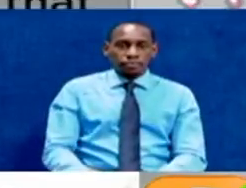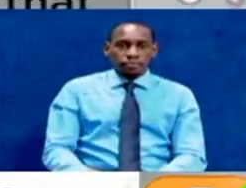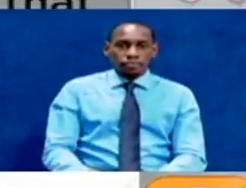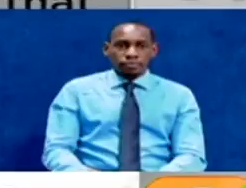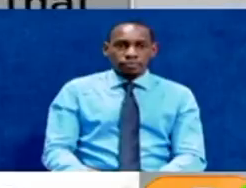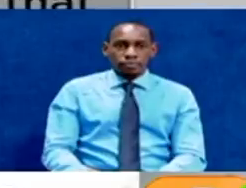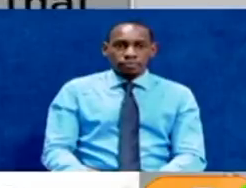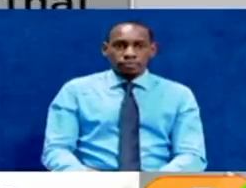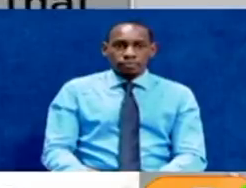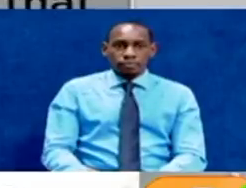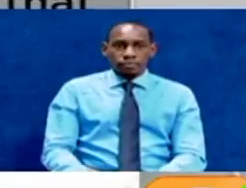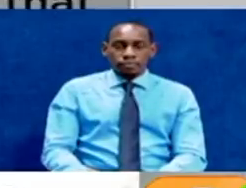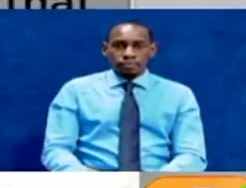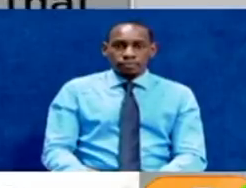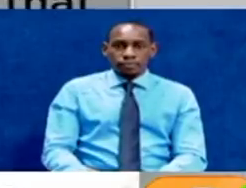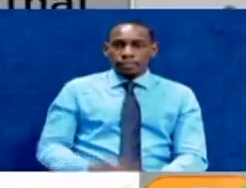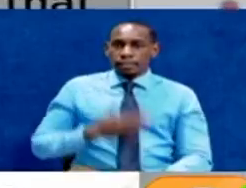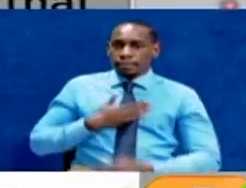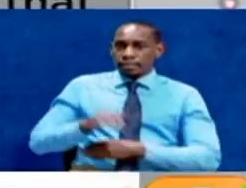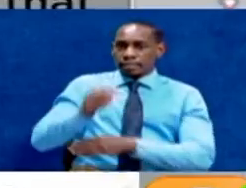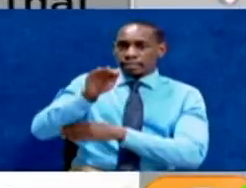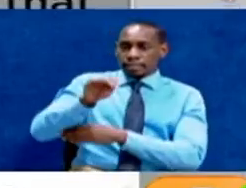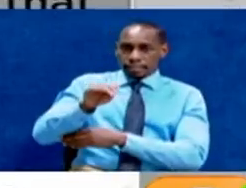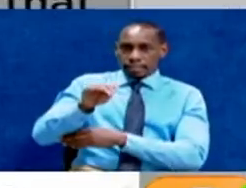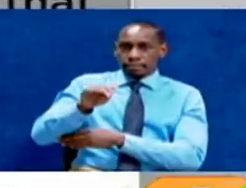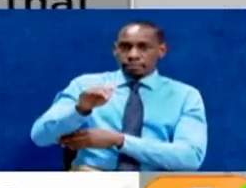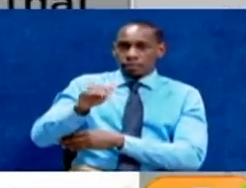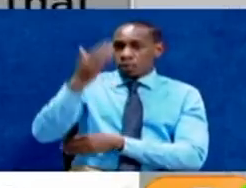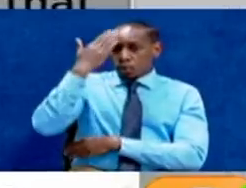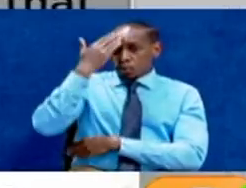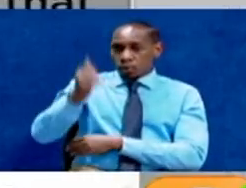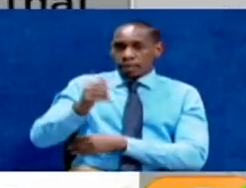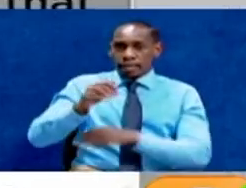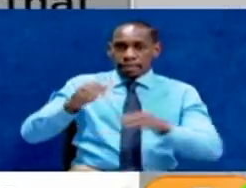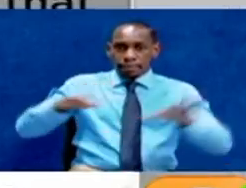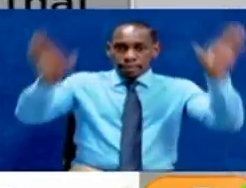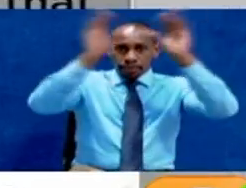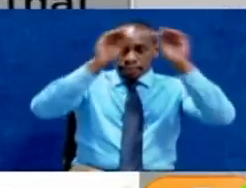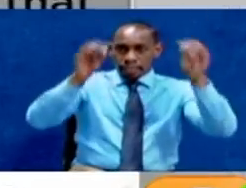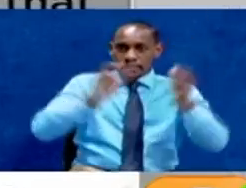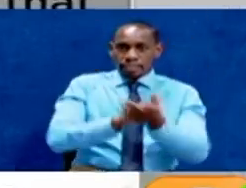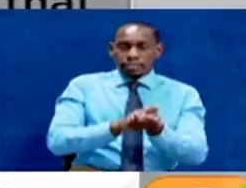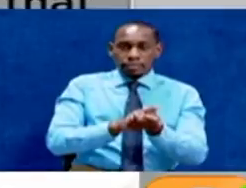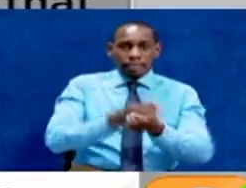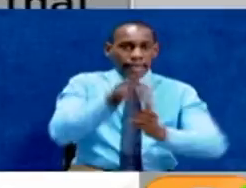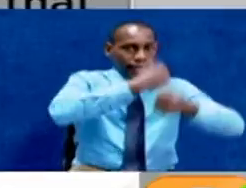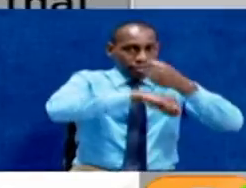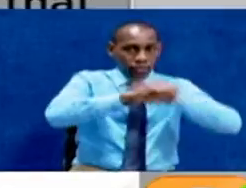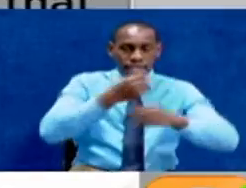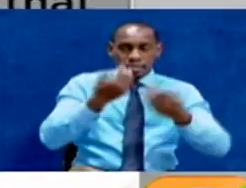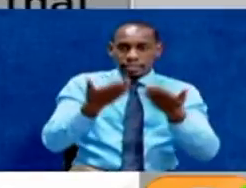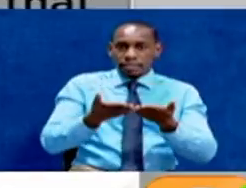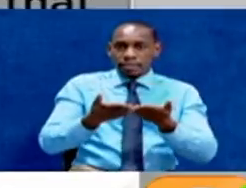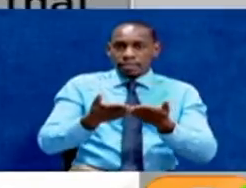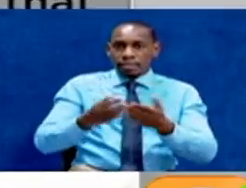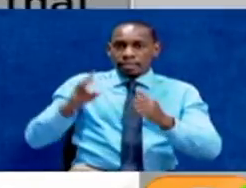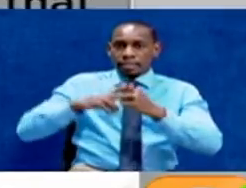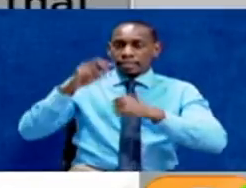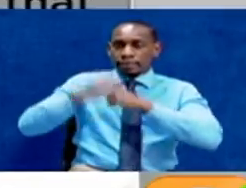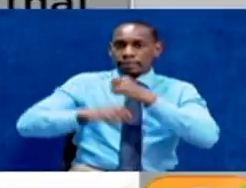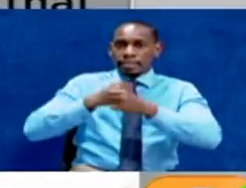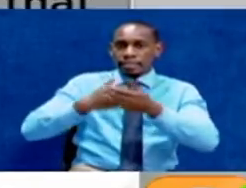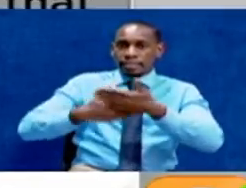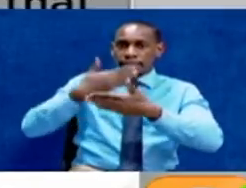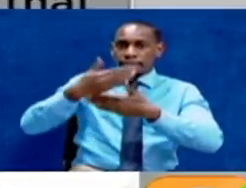and another one here, Kip Kori Ronald says, kindly ask Ngunjiri Wambugu why the executive is cracking the whip now, over 7 years after the first